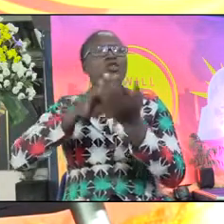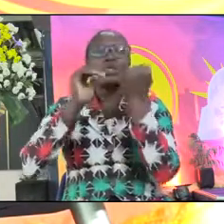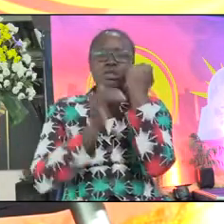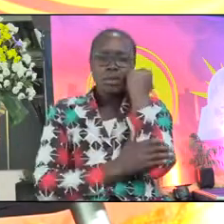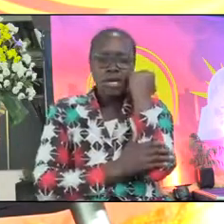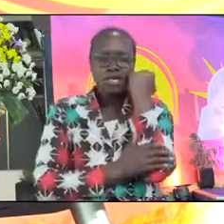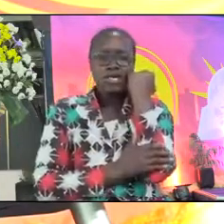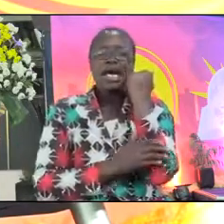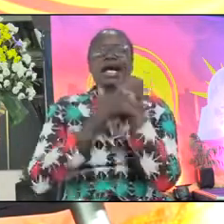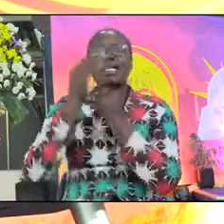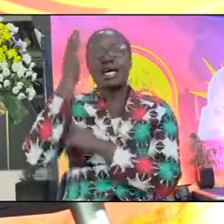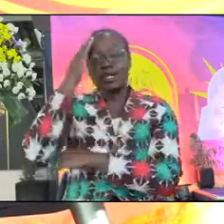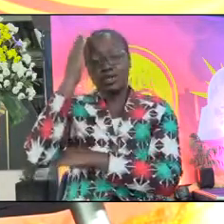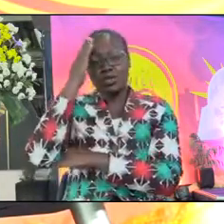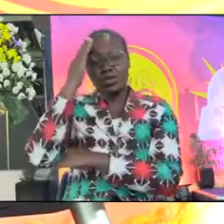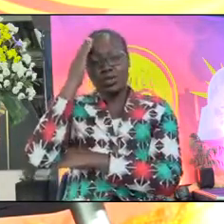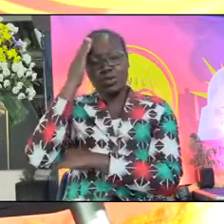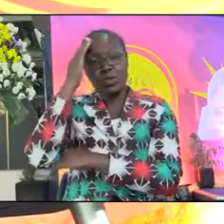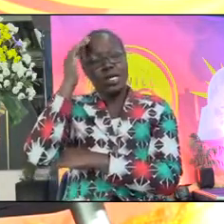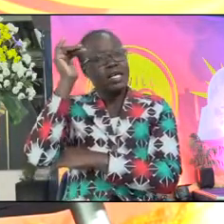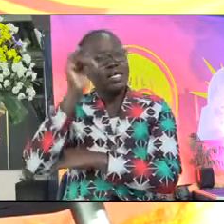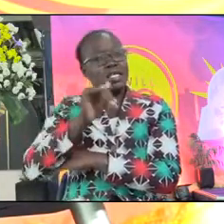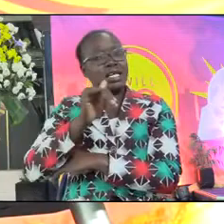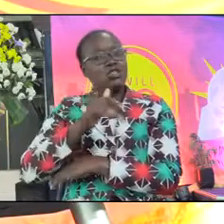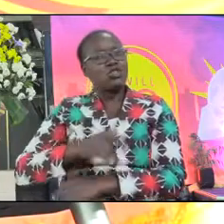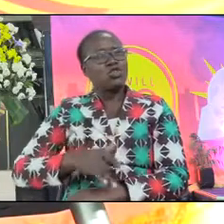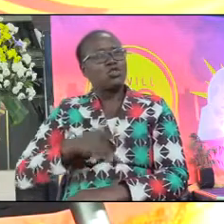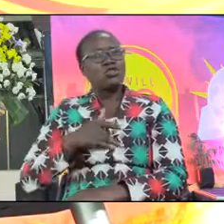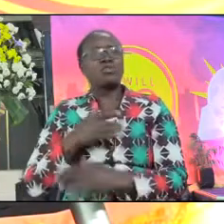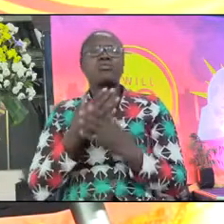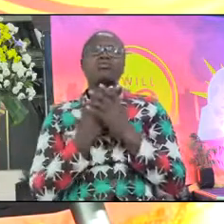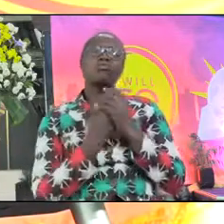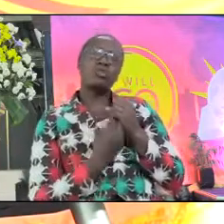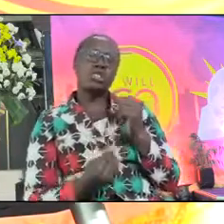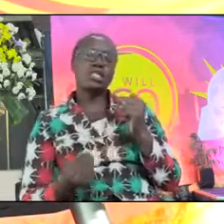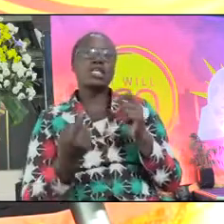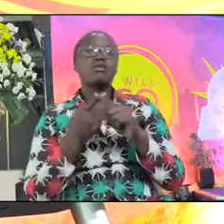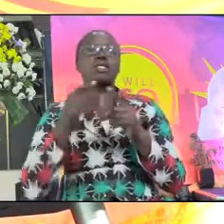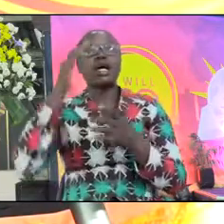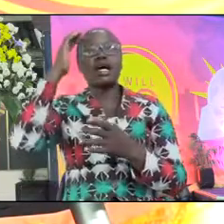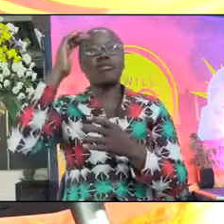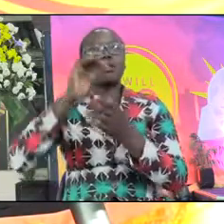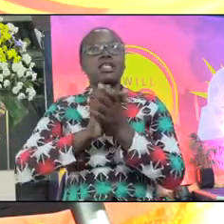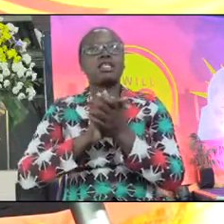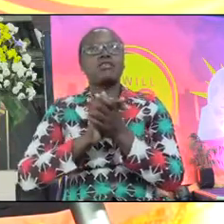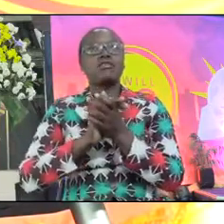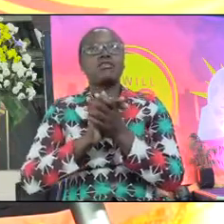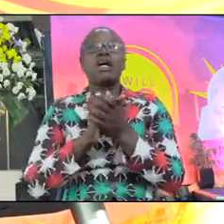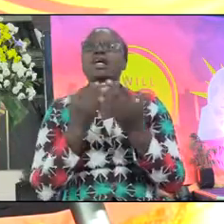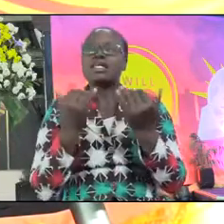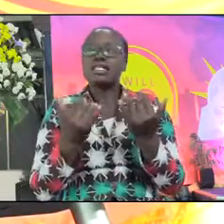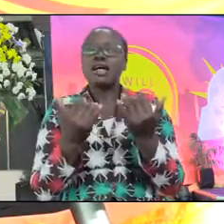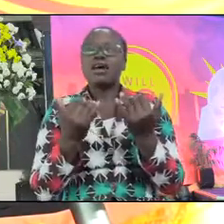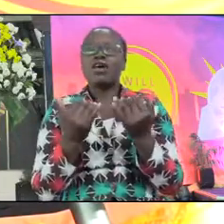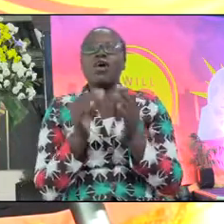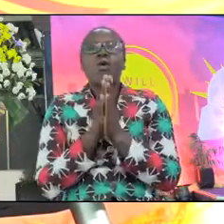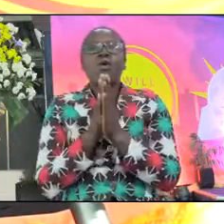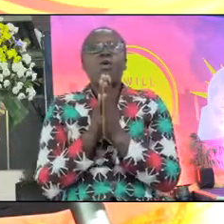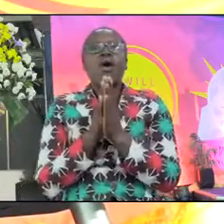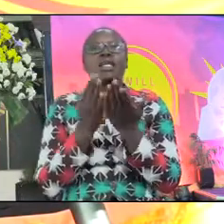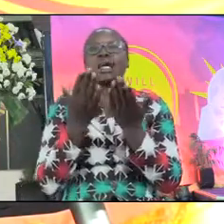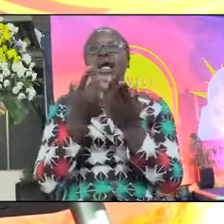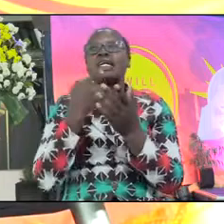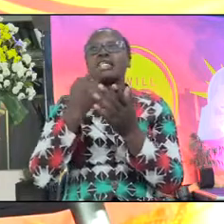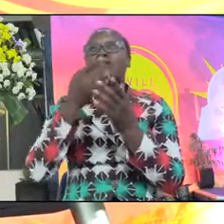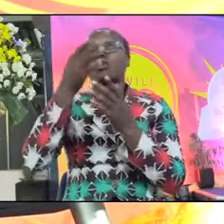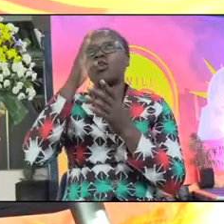is dark. And I know that you feel discouraged. But I believe God, and I'm going to take God